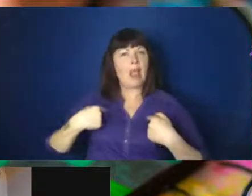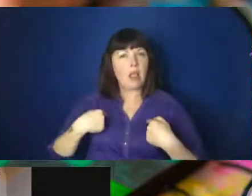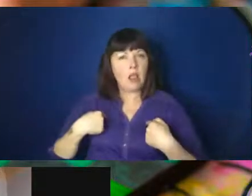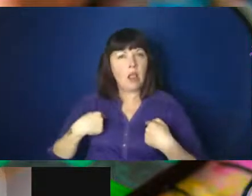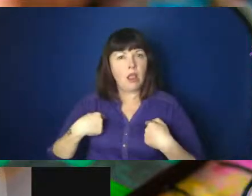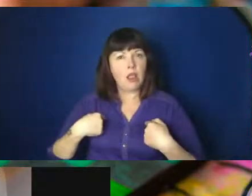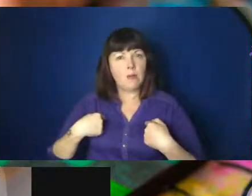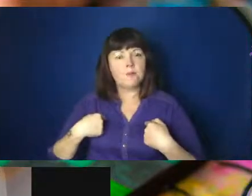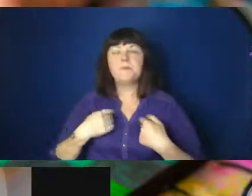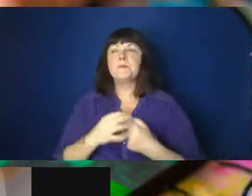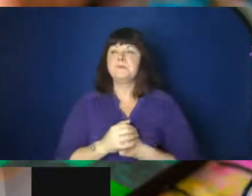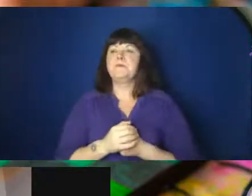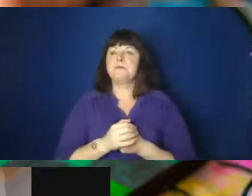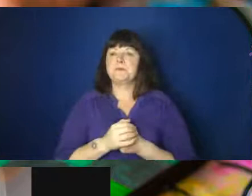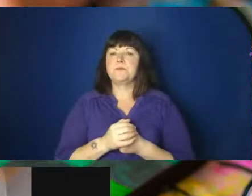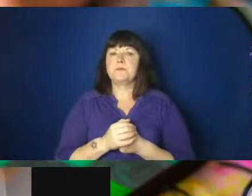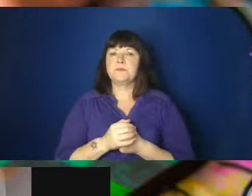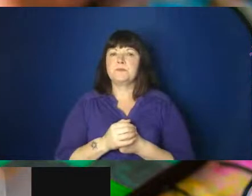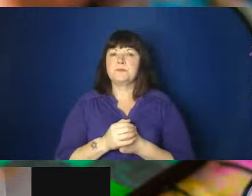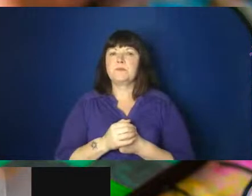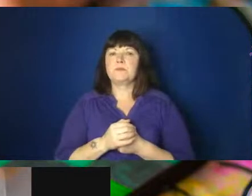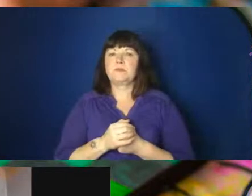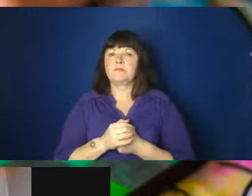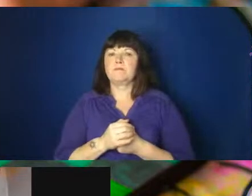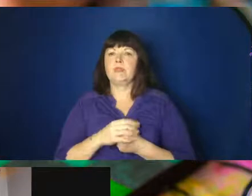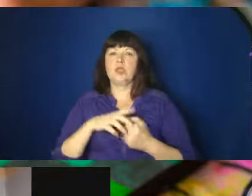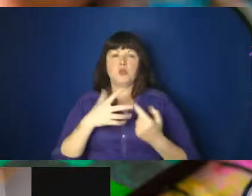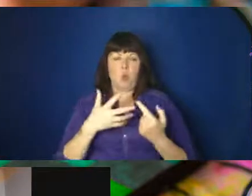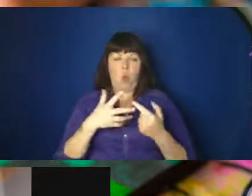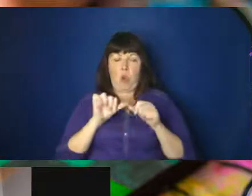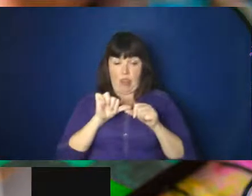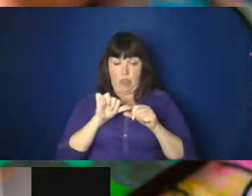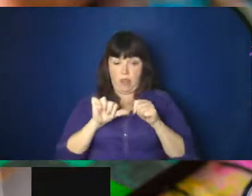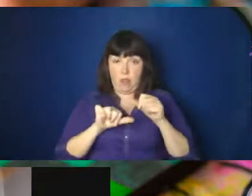ones for how to get to that place and how to